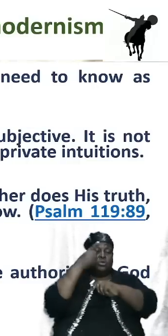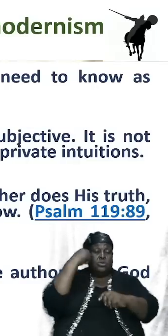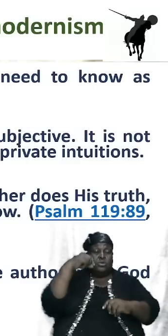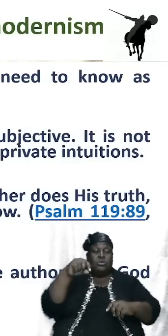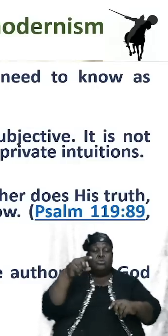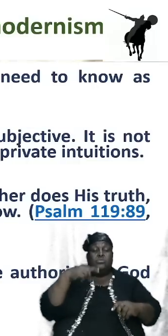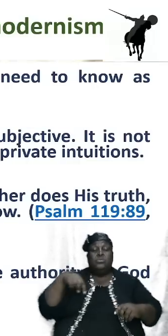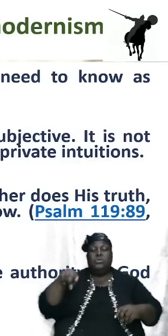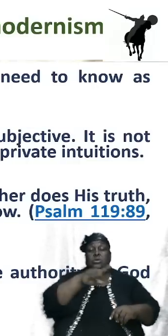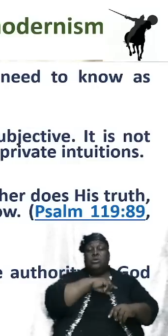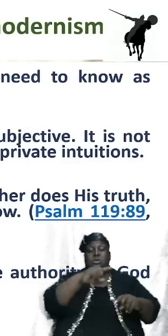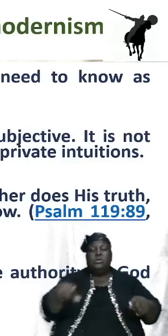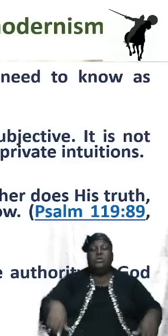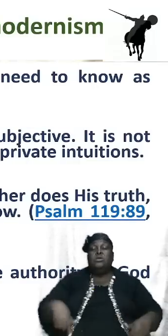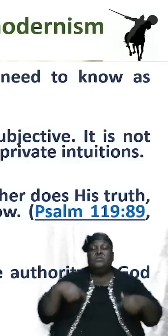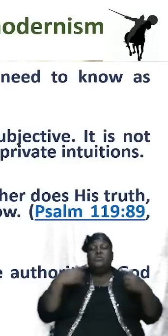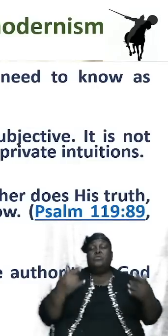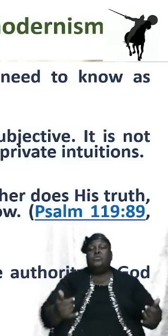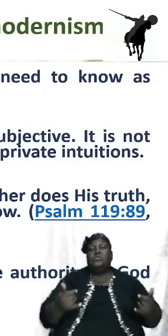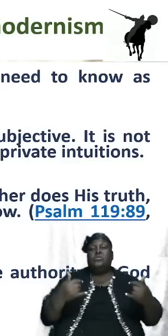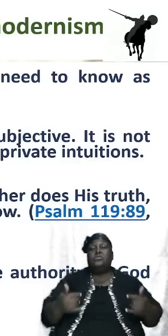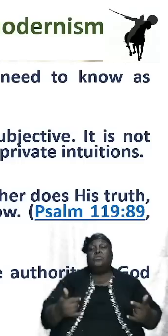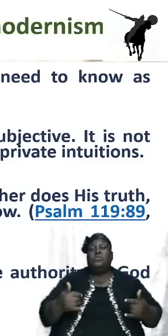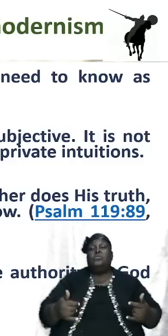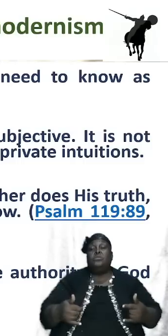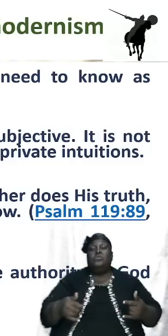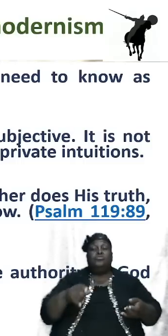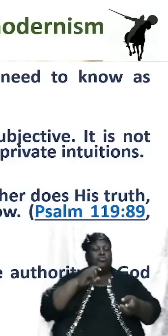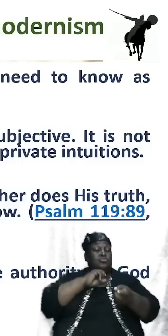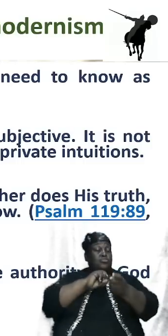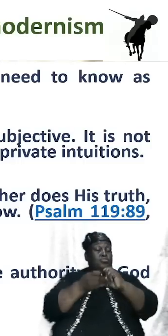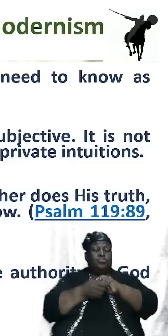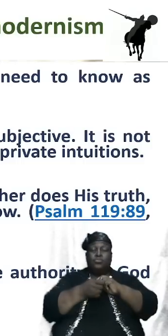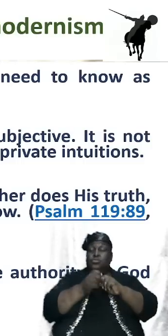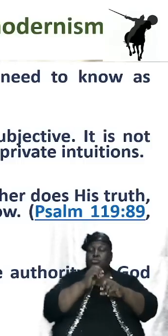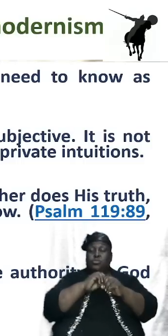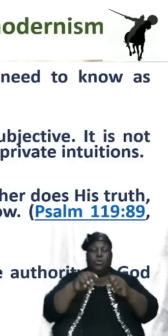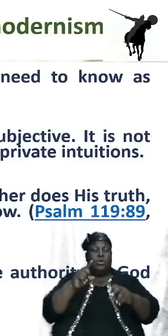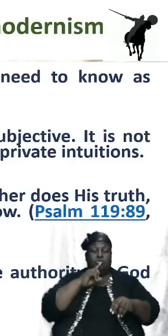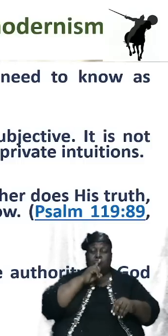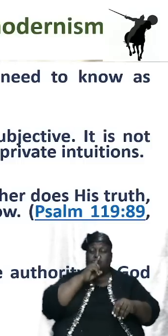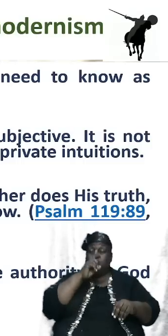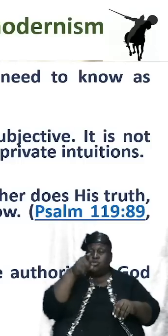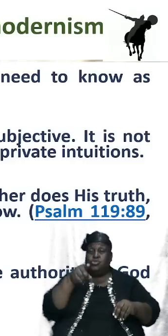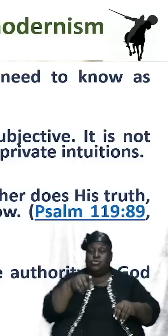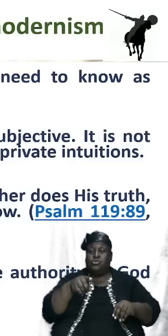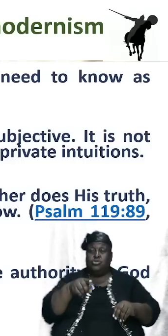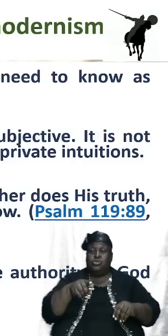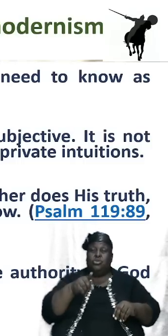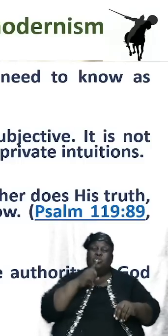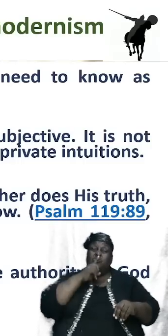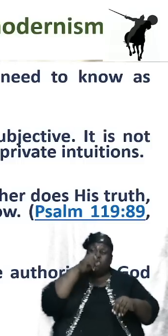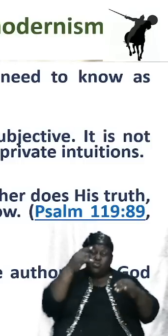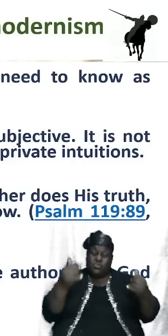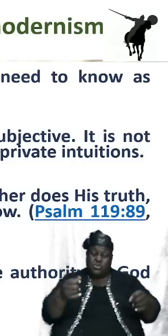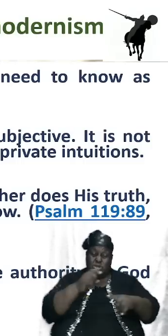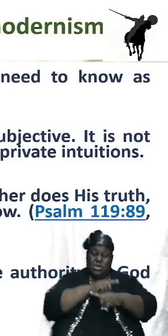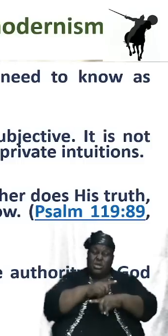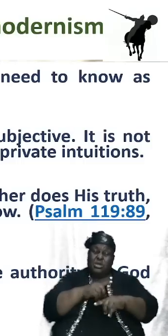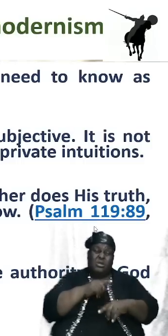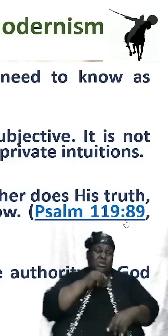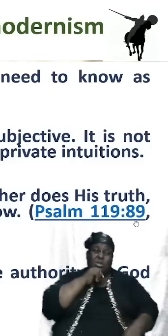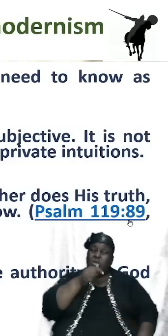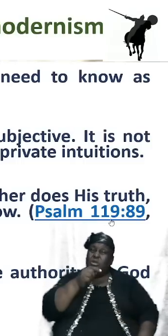Truth is immutable. God does not change, and neither does his truth, which cannot be true today but not true tomorrow. It applies across the